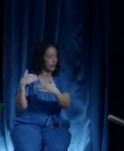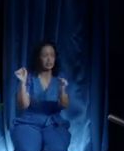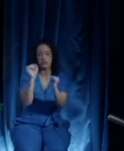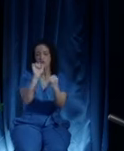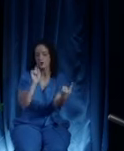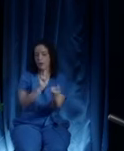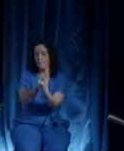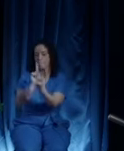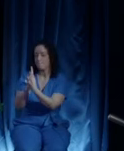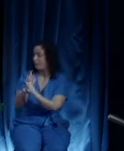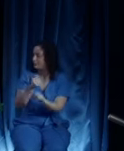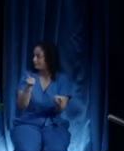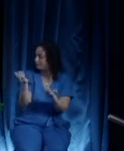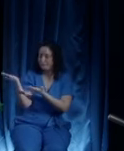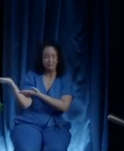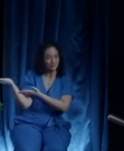That is...